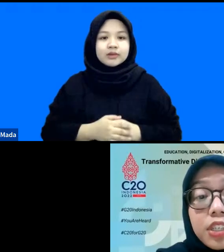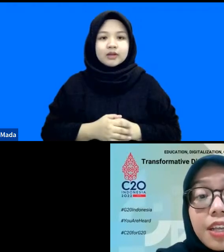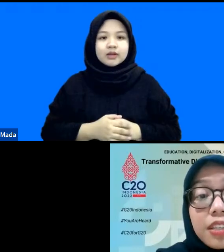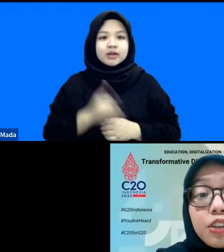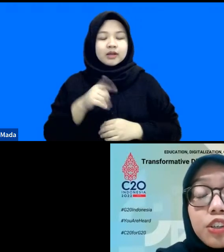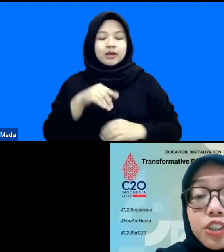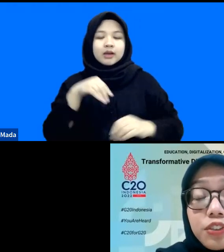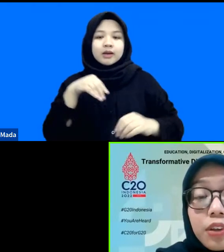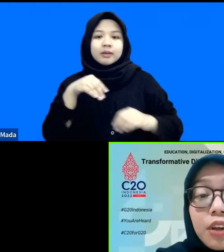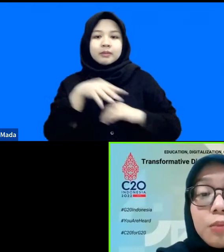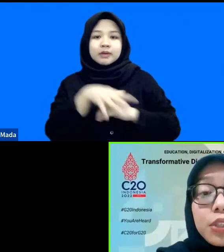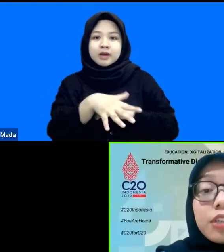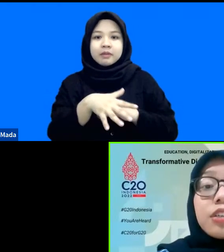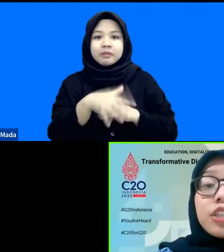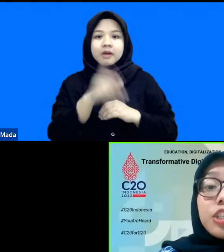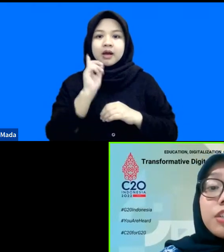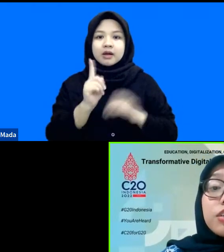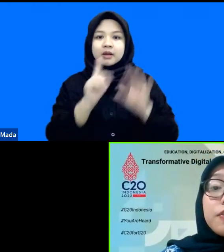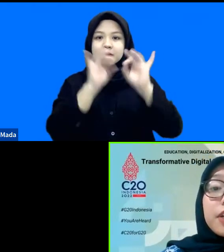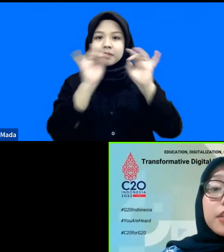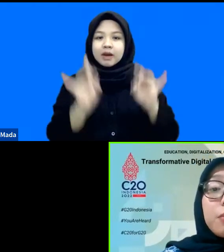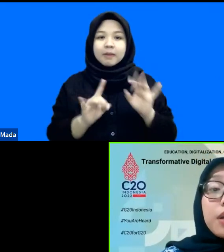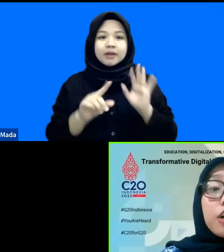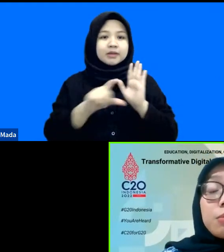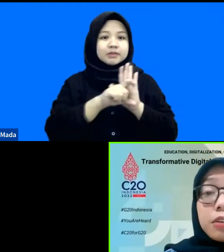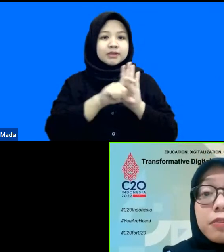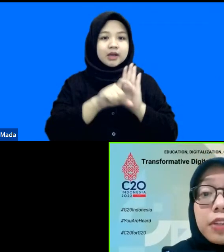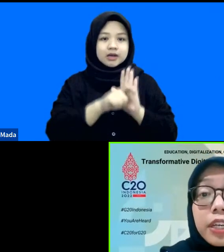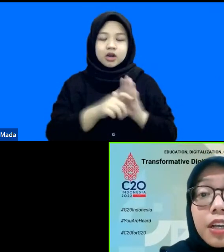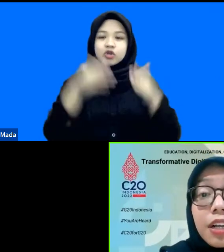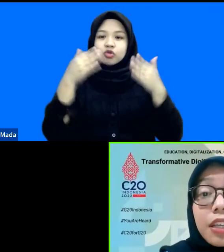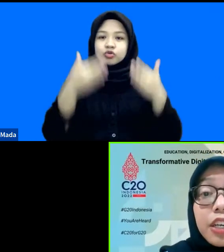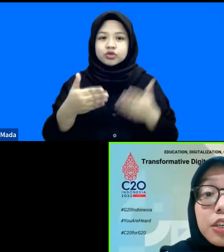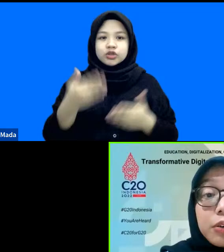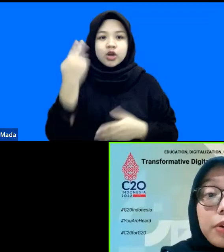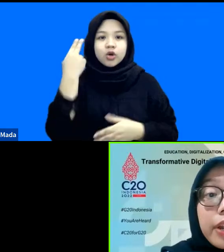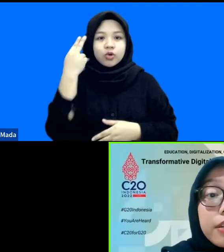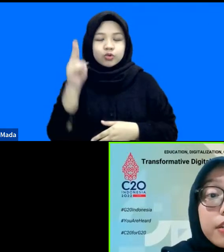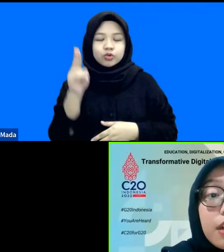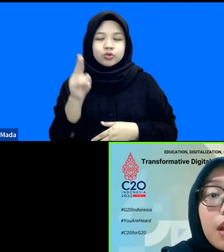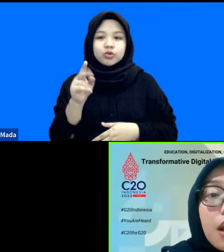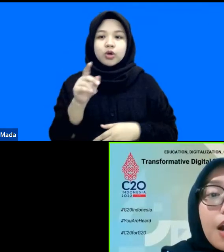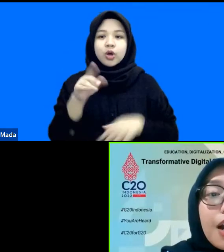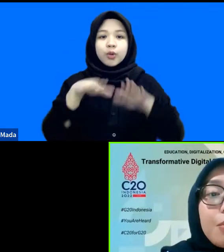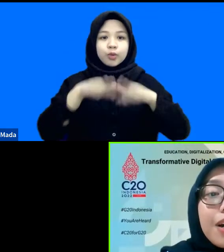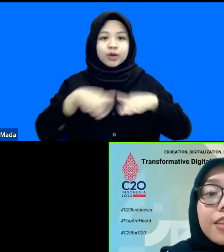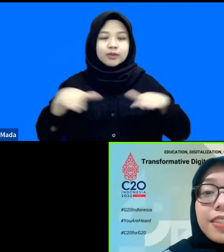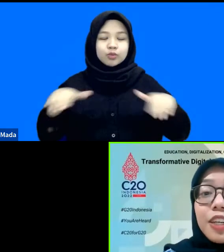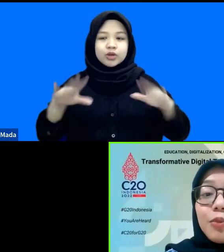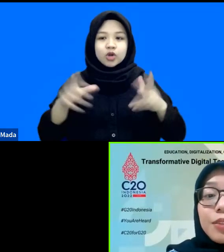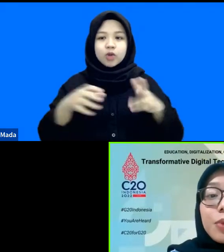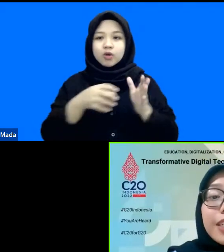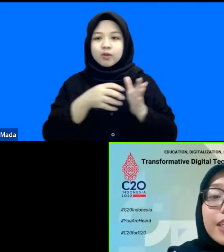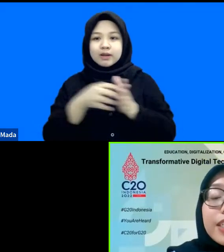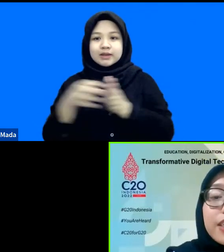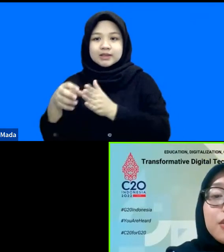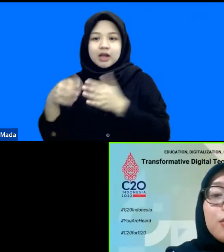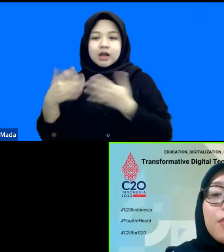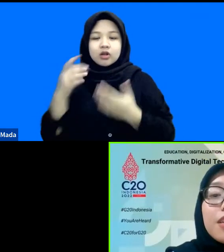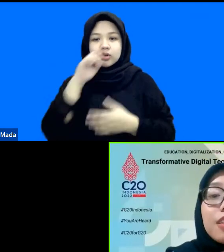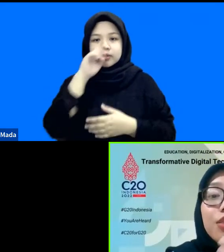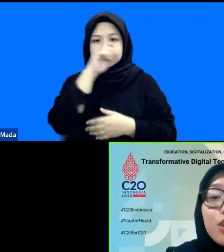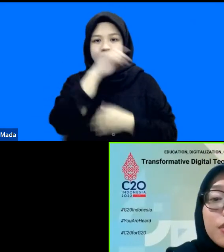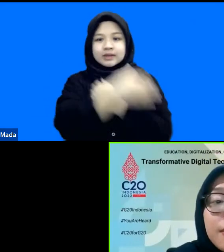most marginalized learners, particularly children affected by armed conflict, like in Ukraine. Understanding what's really